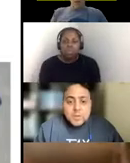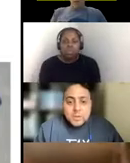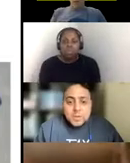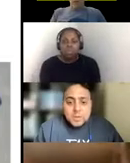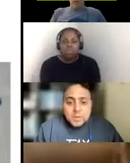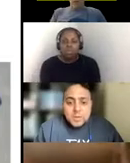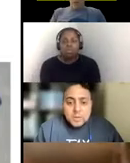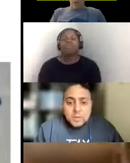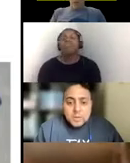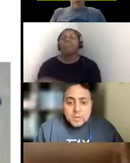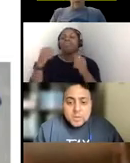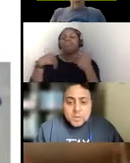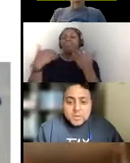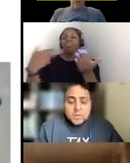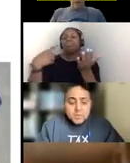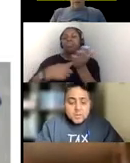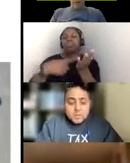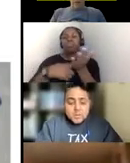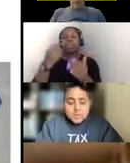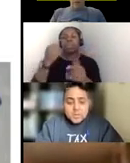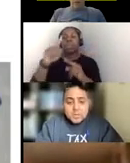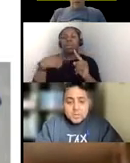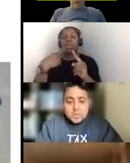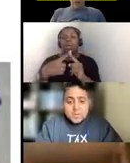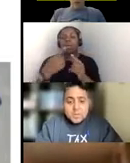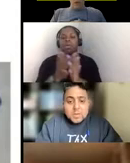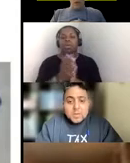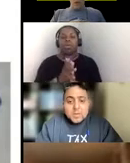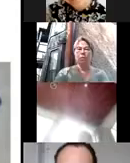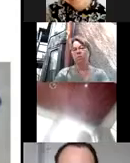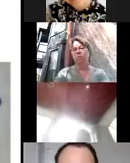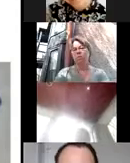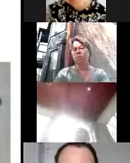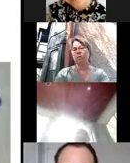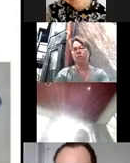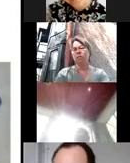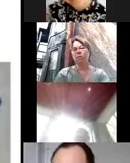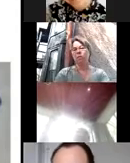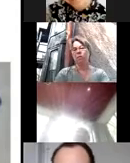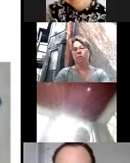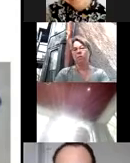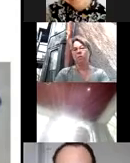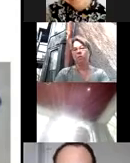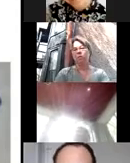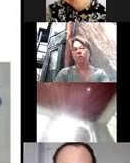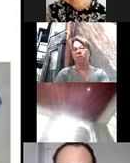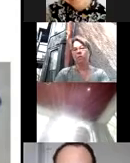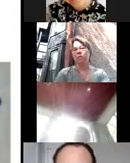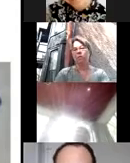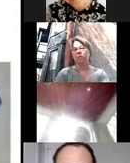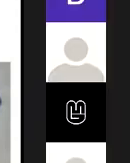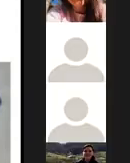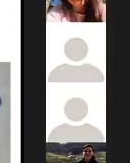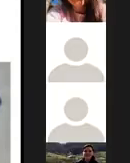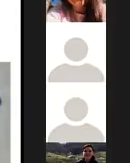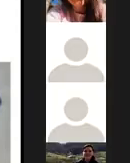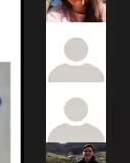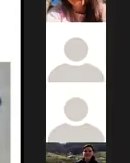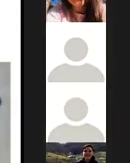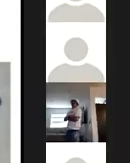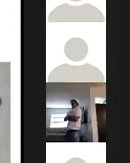So I'm going to talk a little bit about what is e-carceration and what is electronic monitoring, the kind of basics.